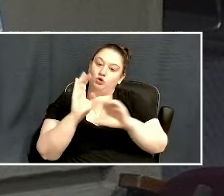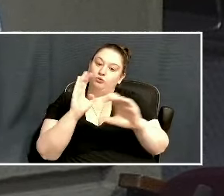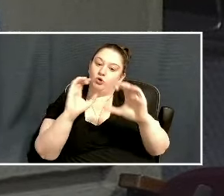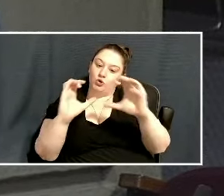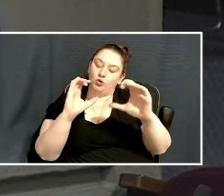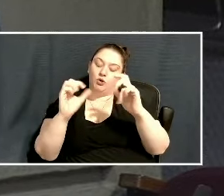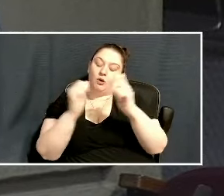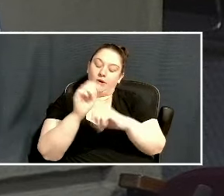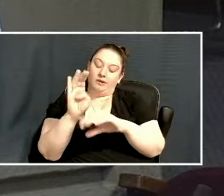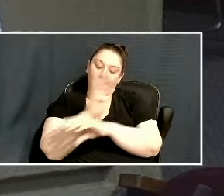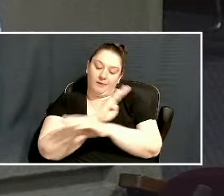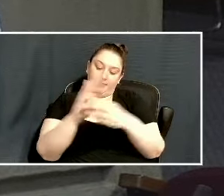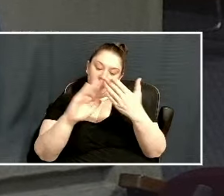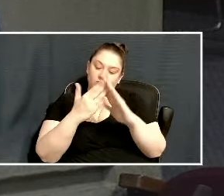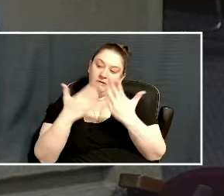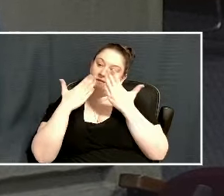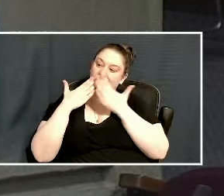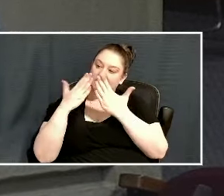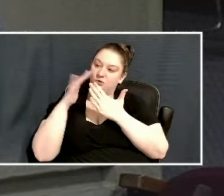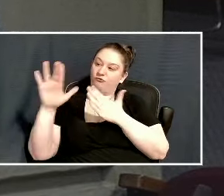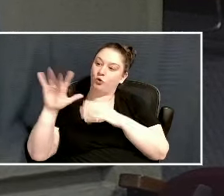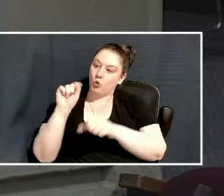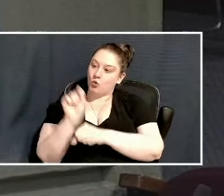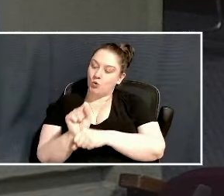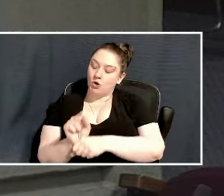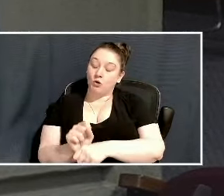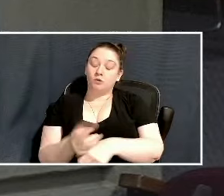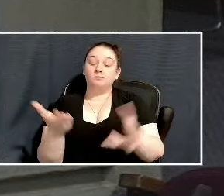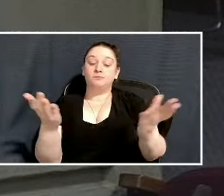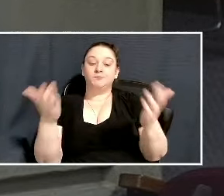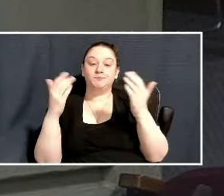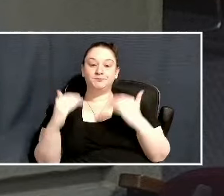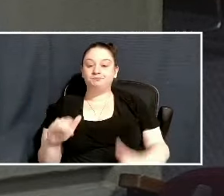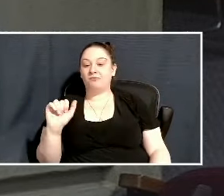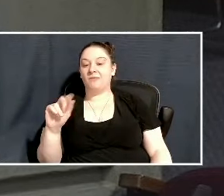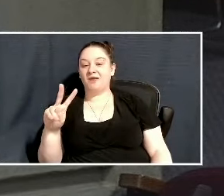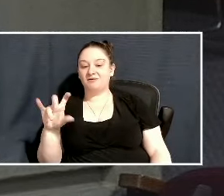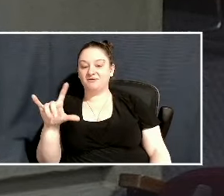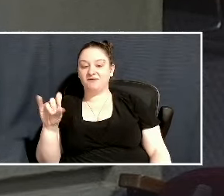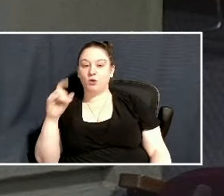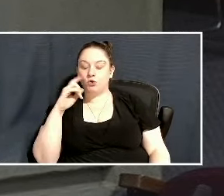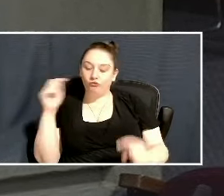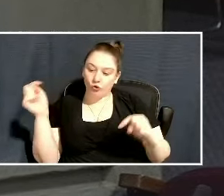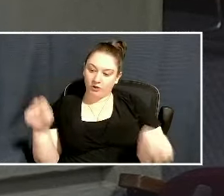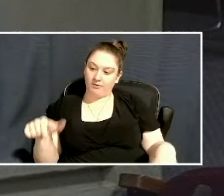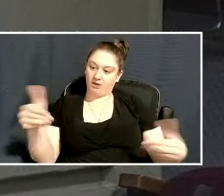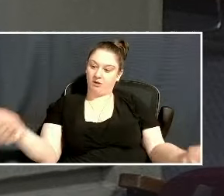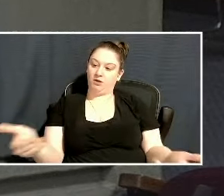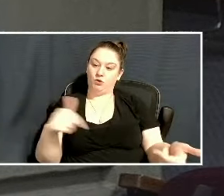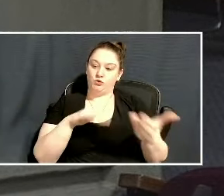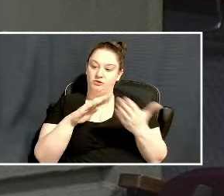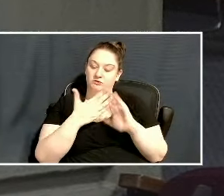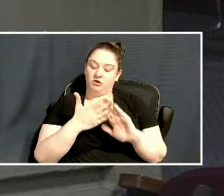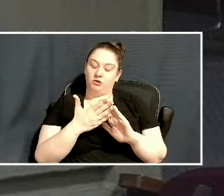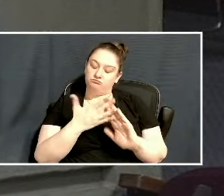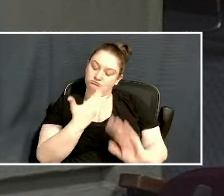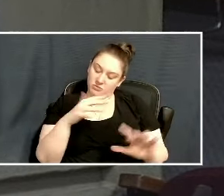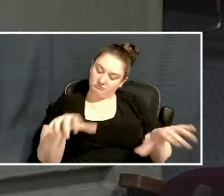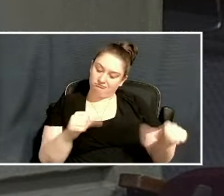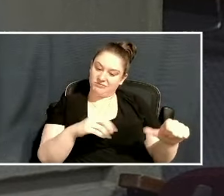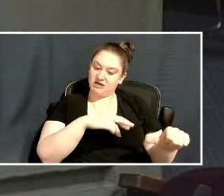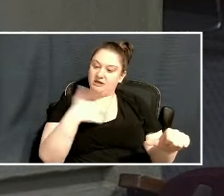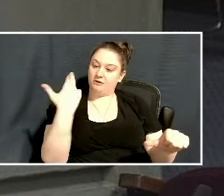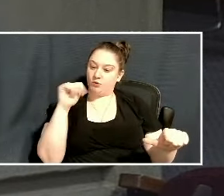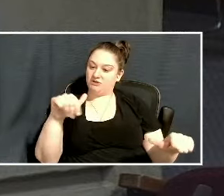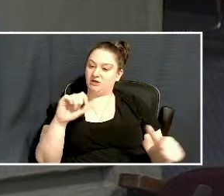Courtney, for your work. I want to thank Avello for coming into this community and willing to take a risk on Salem. We are going to build with